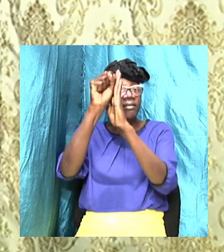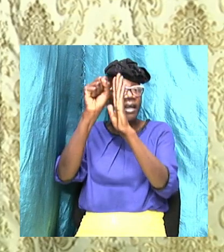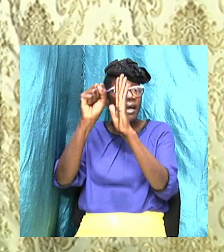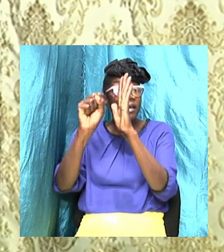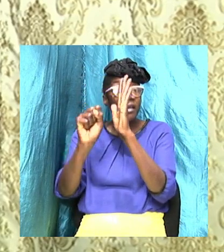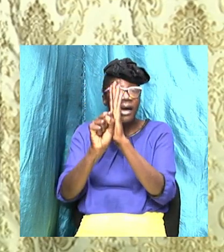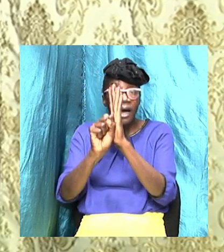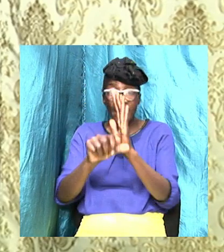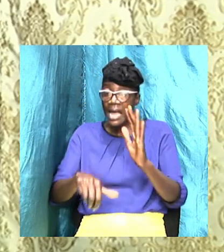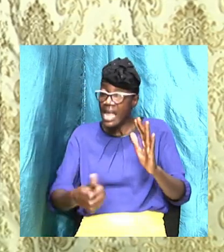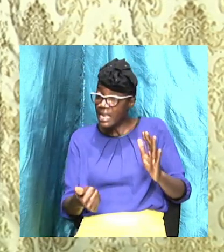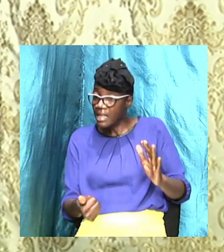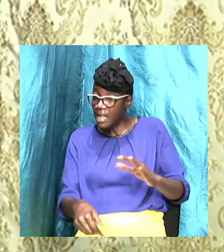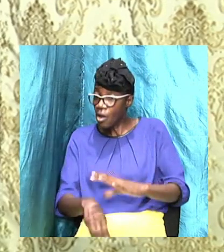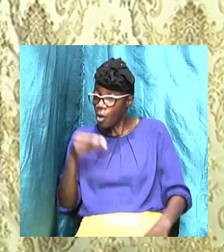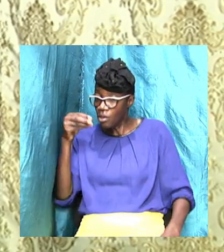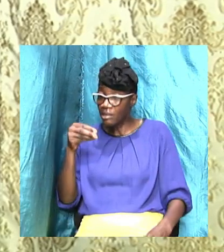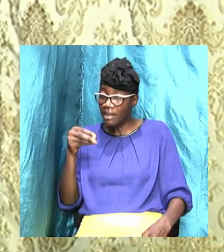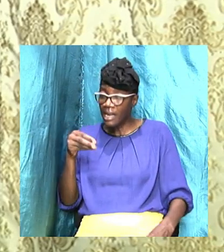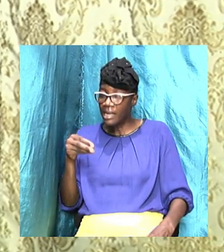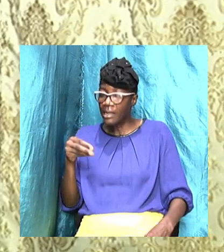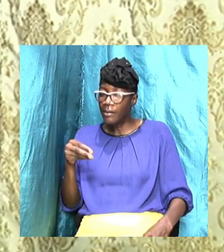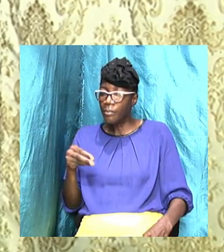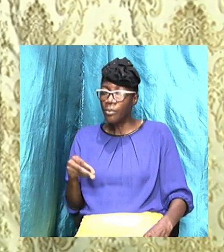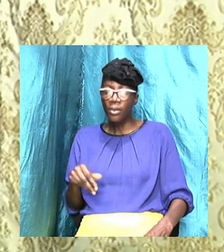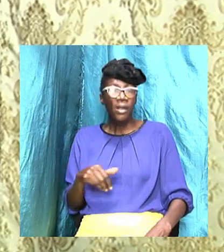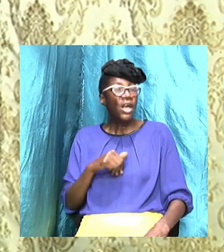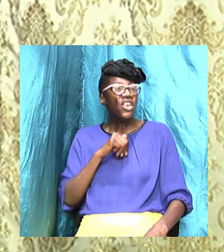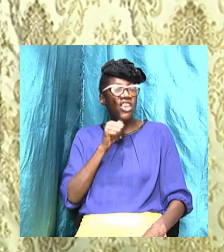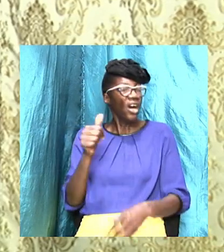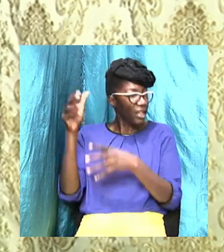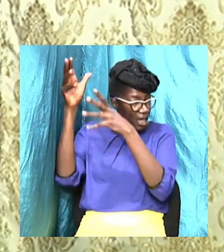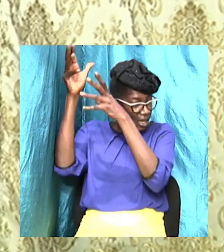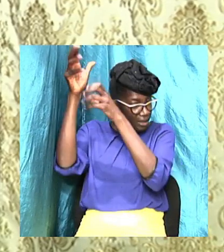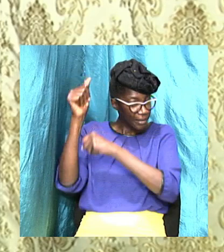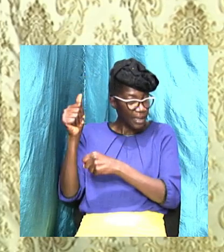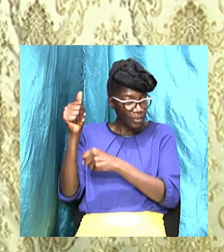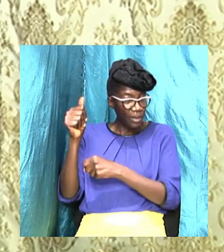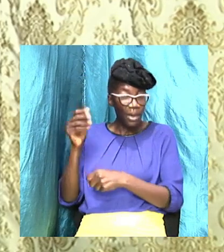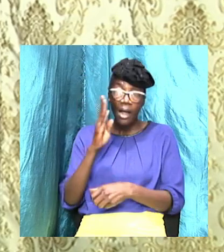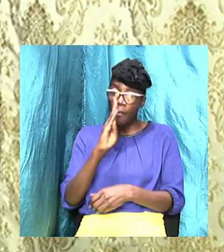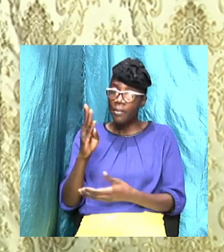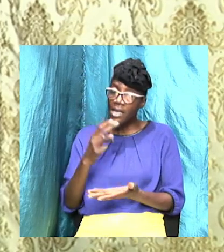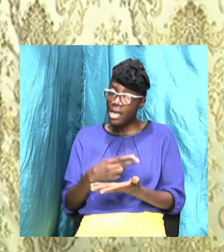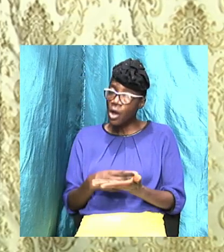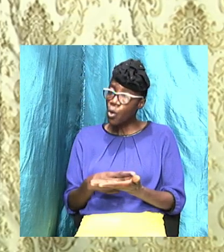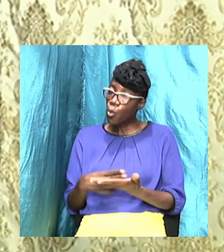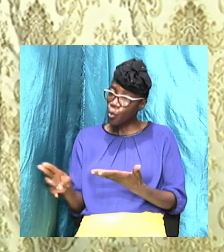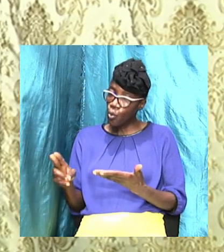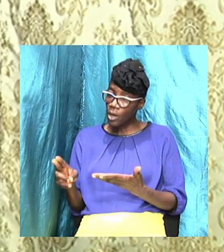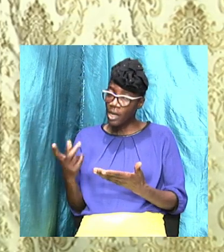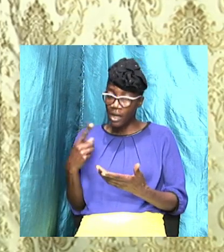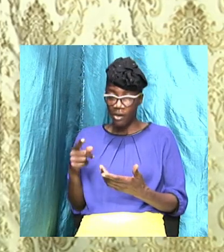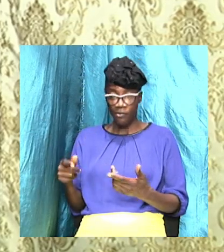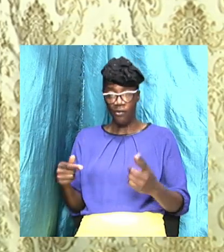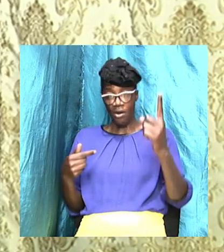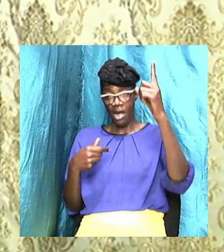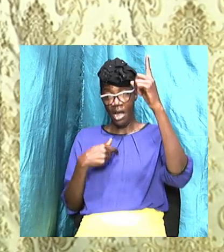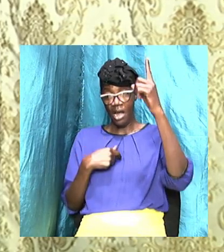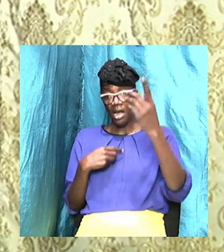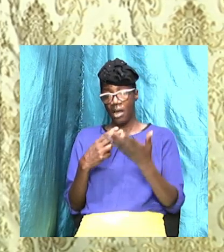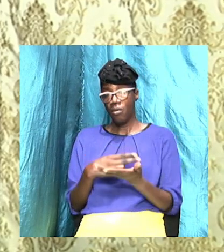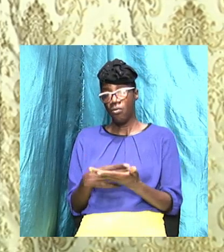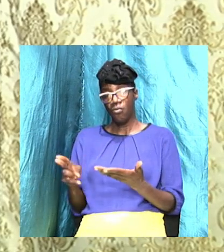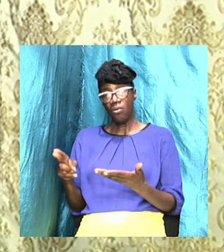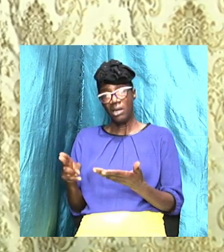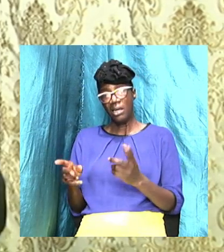Anything outside of that is unacceptable. Be ye holy, for I am holy. When we talk